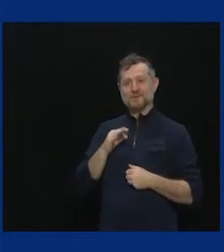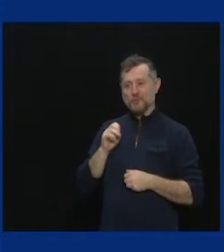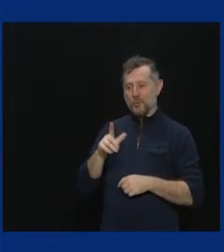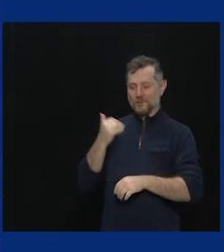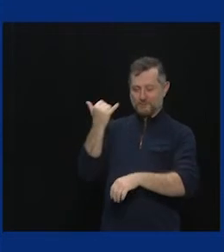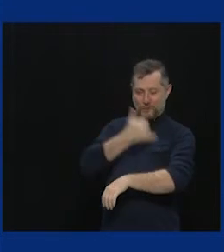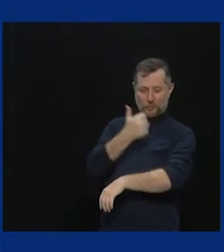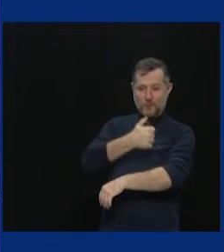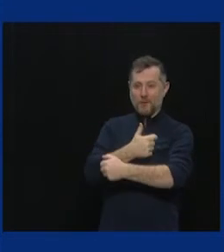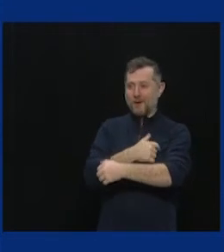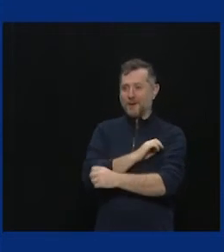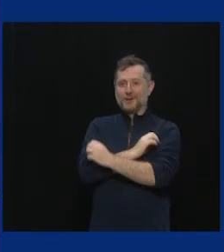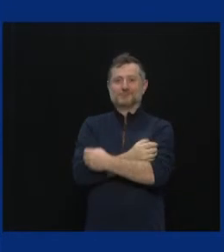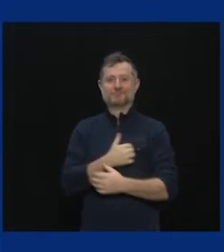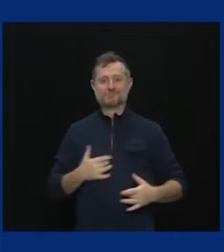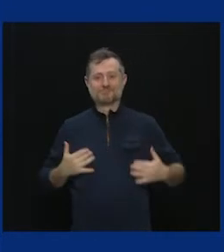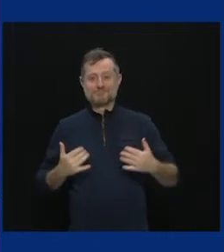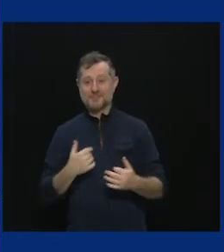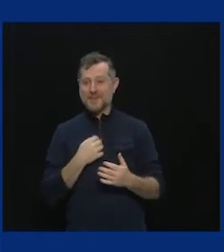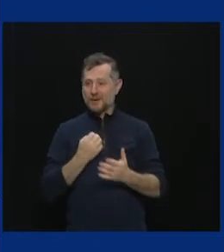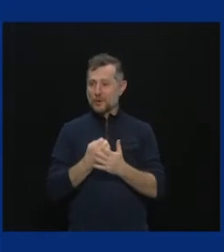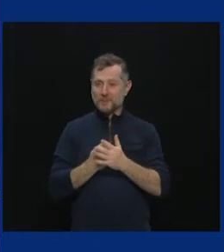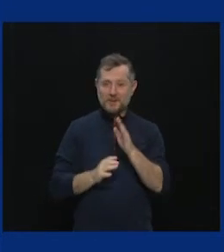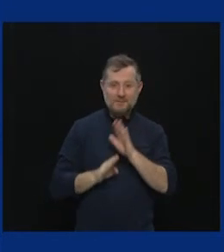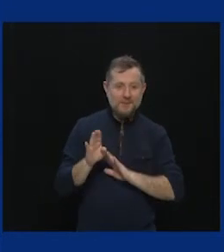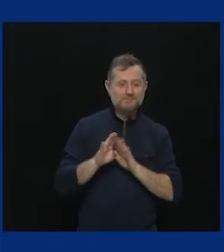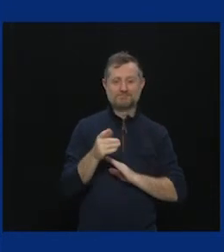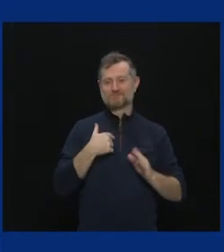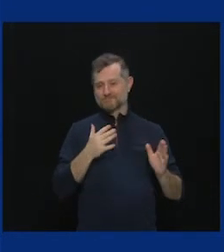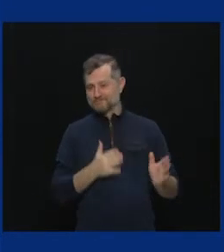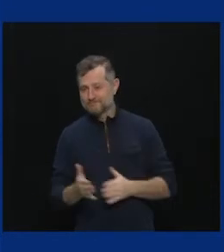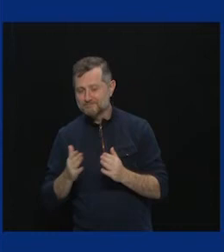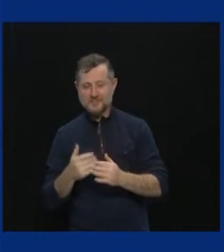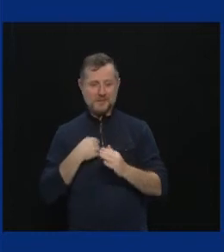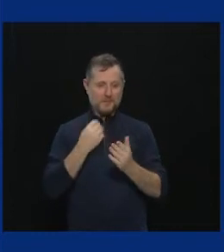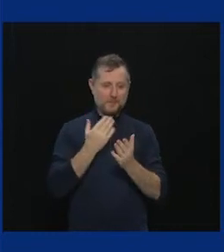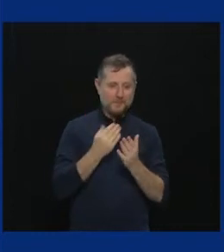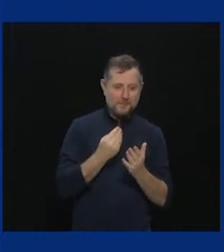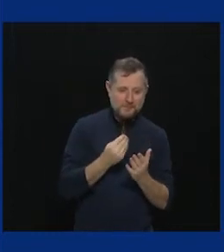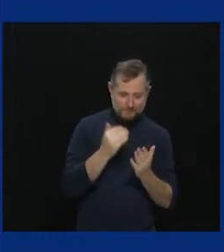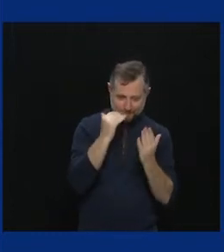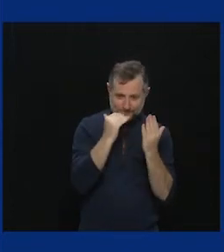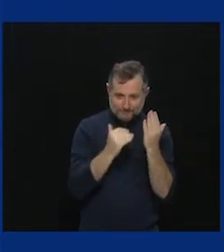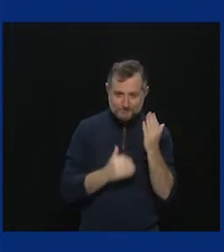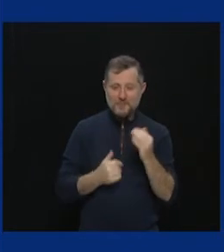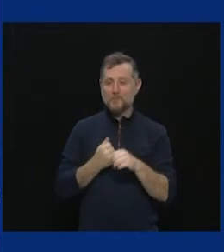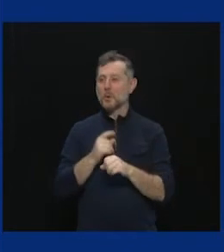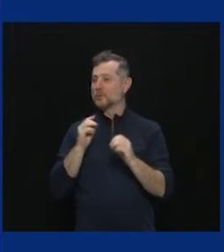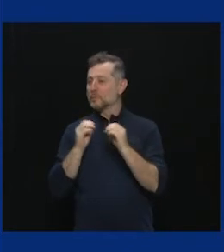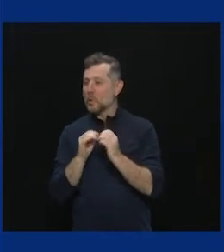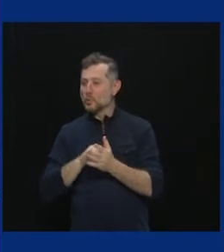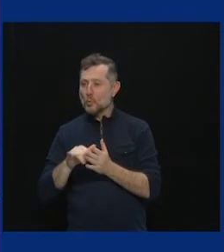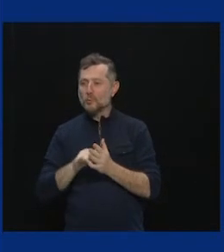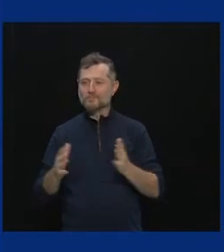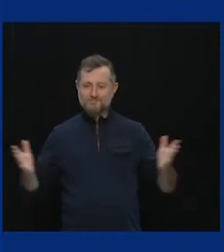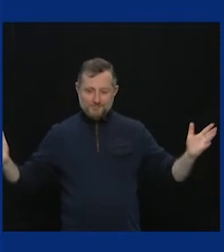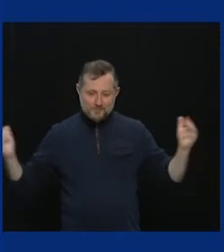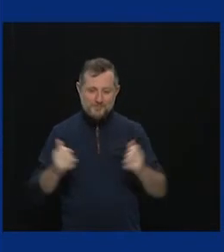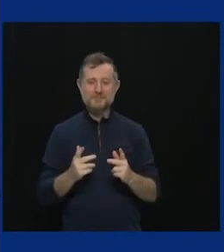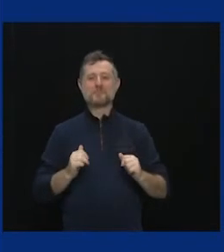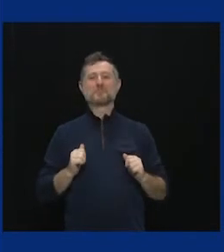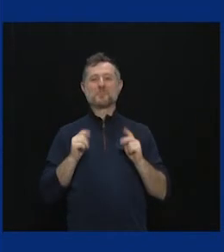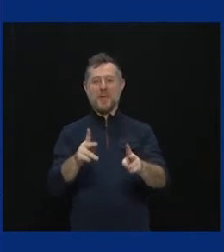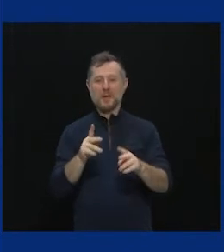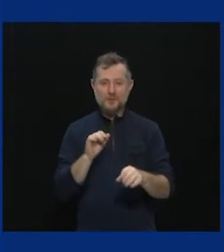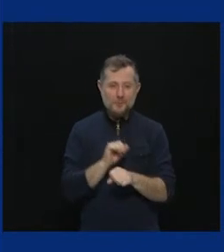these economic development initiatives that we will get more New Yorkers back to work and back into the race for